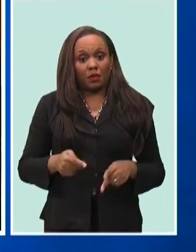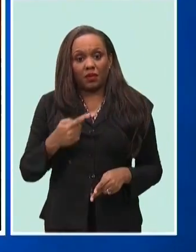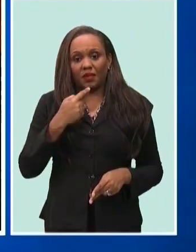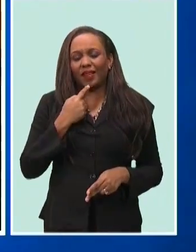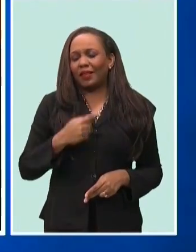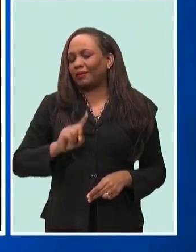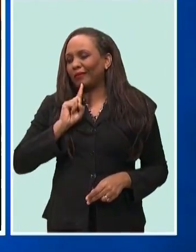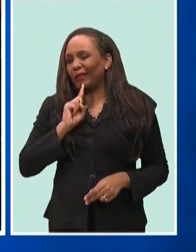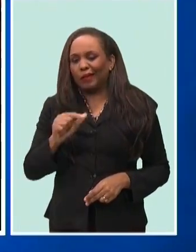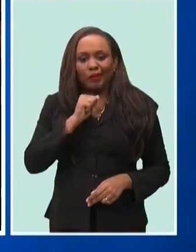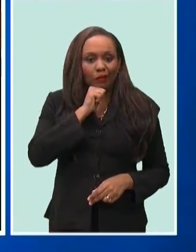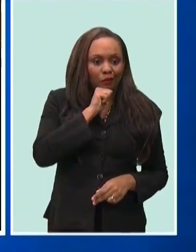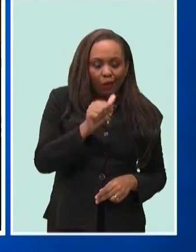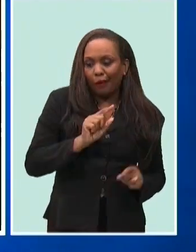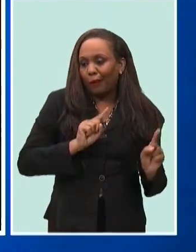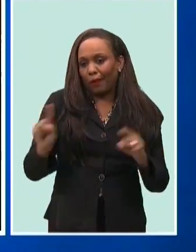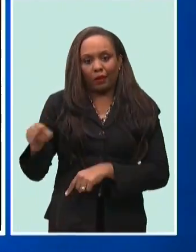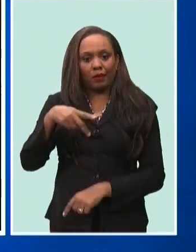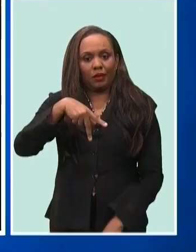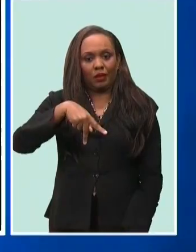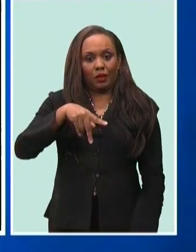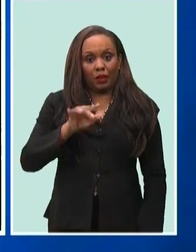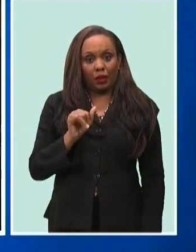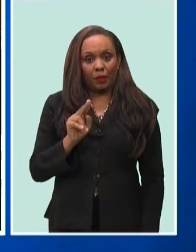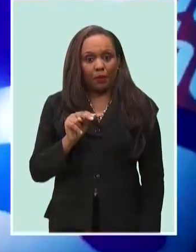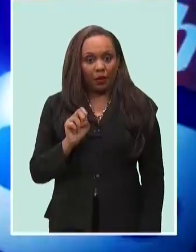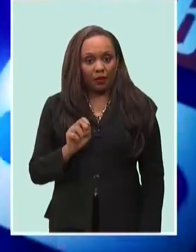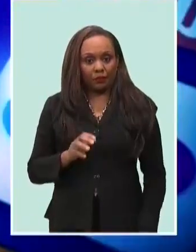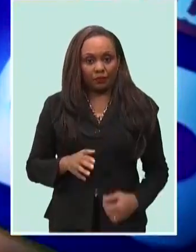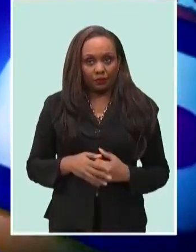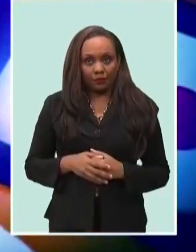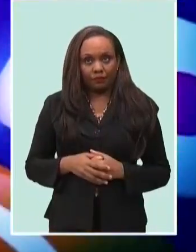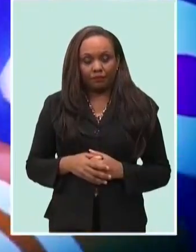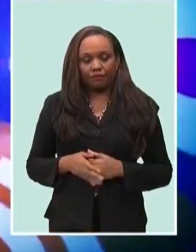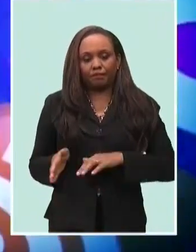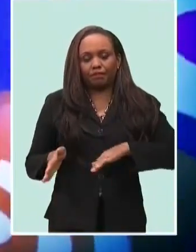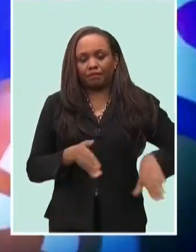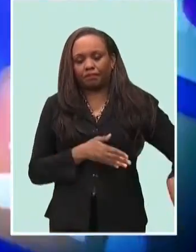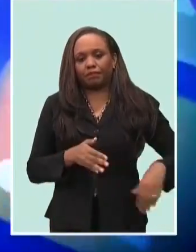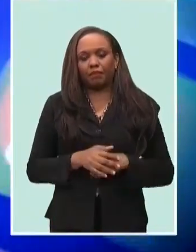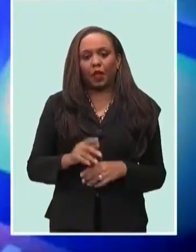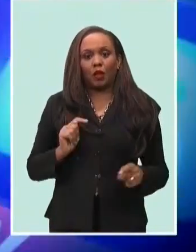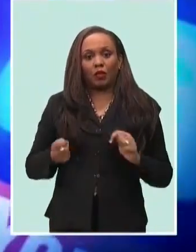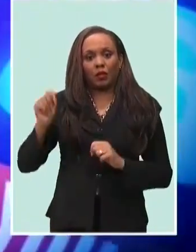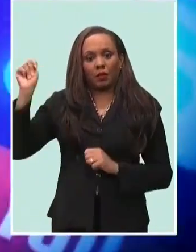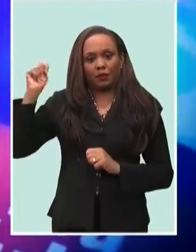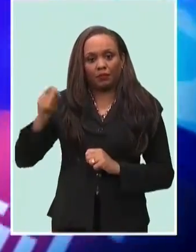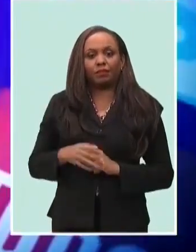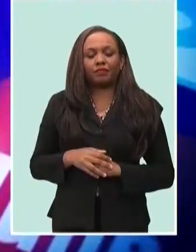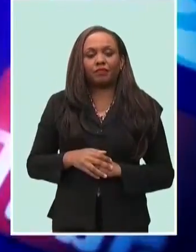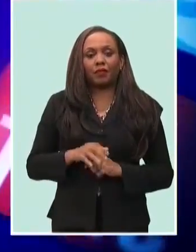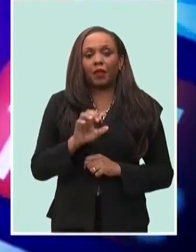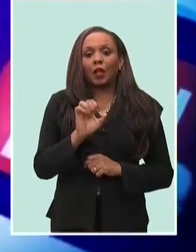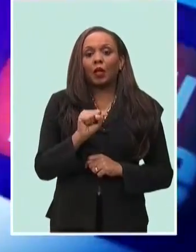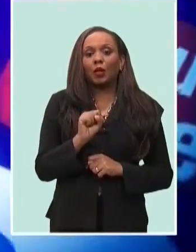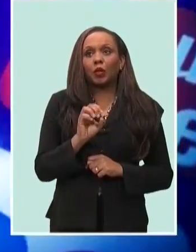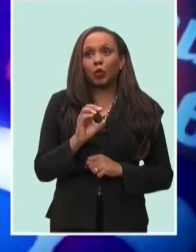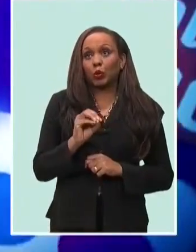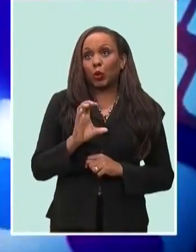sure he definitely intends to avoid the pint. Over to Trinidad and Tobago now, where soca and controversy are often